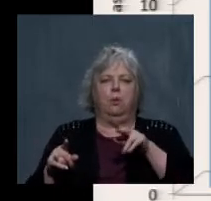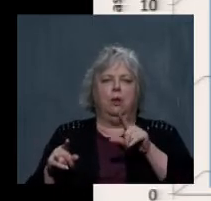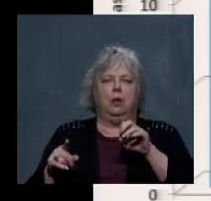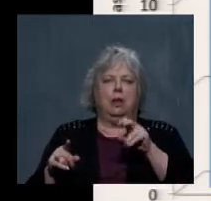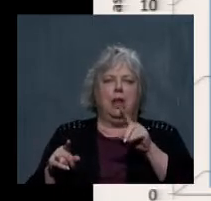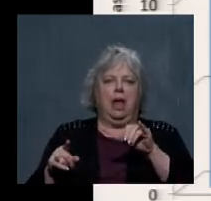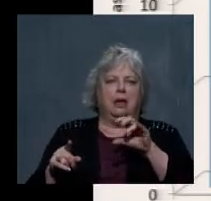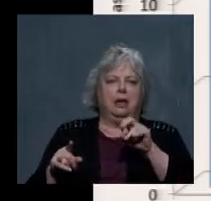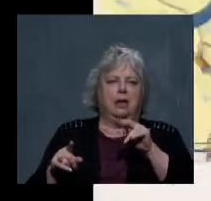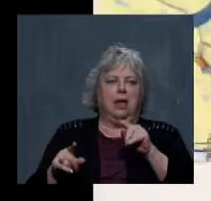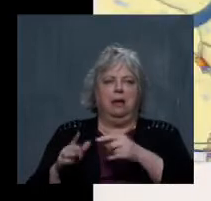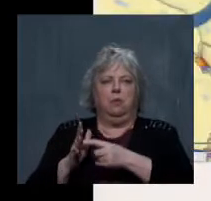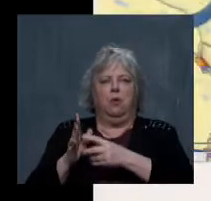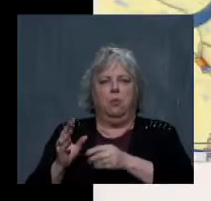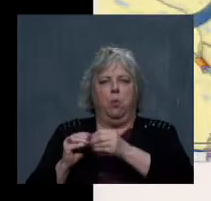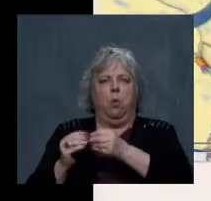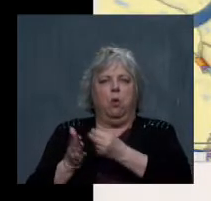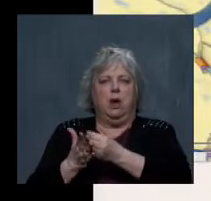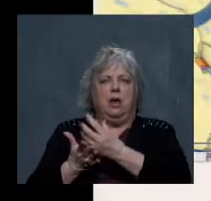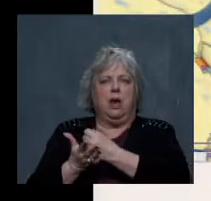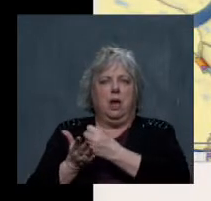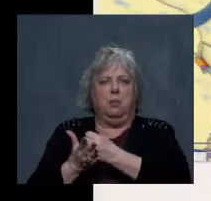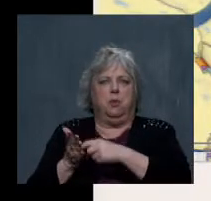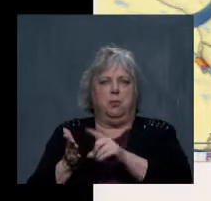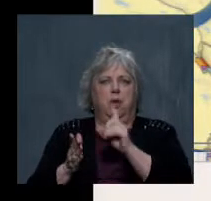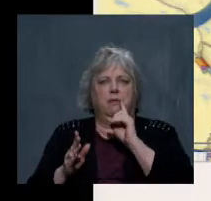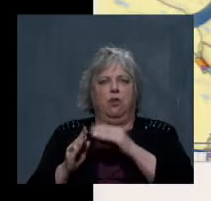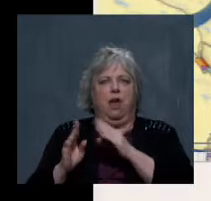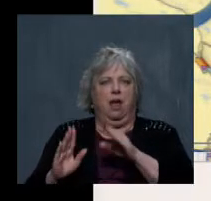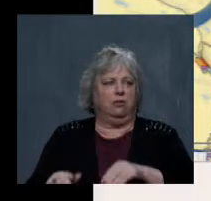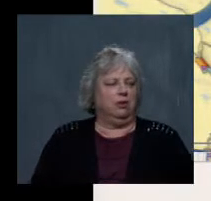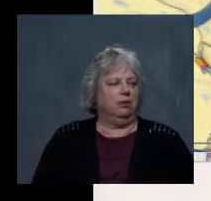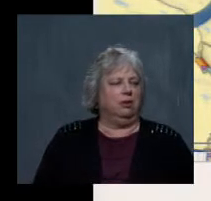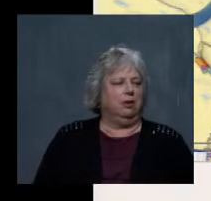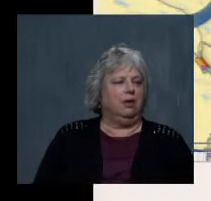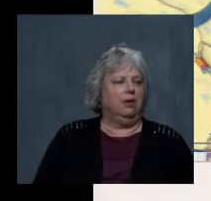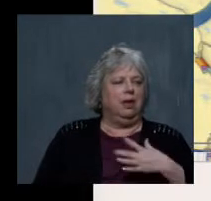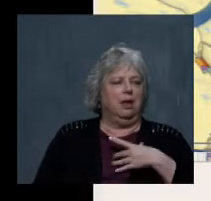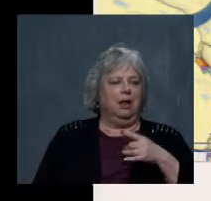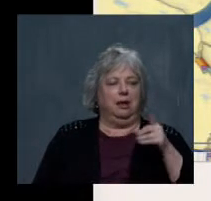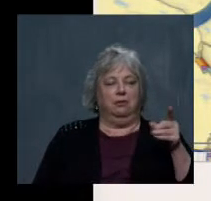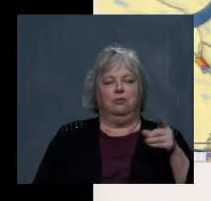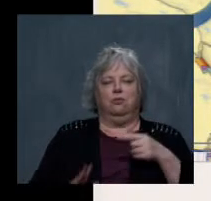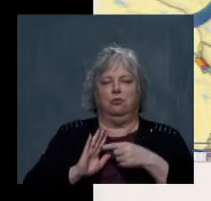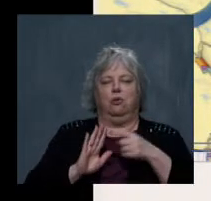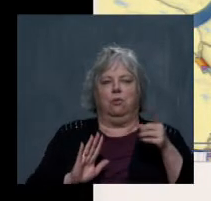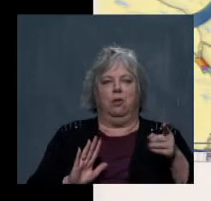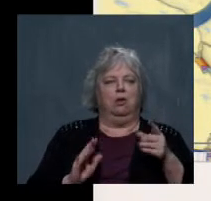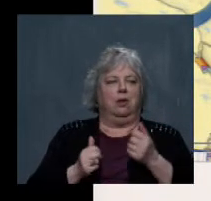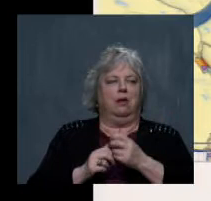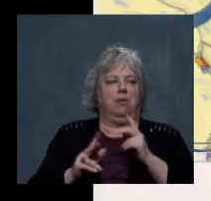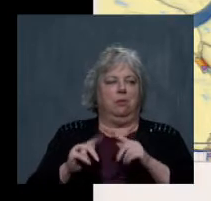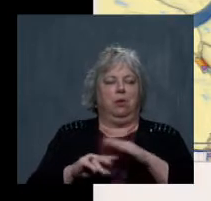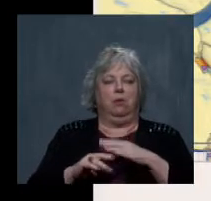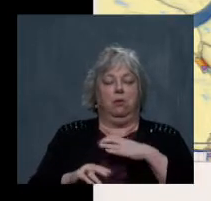It's getting a lot worse. Next slide. Here's the big one. I like to show this a lot, and everyone on the commission will